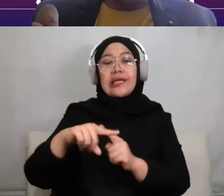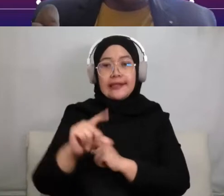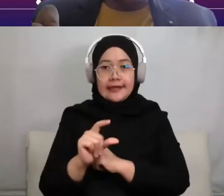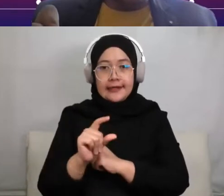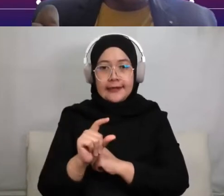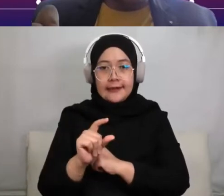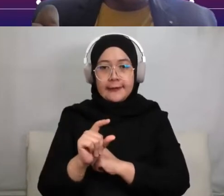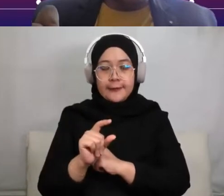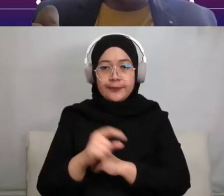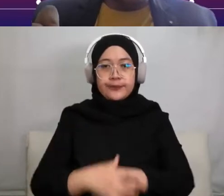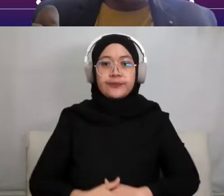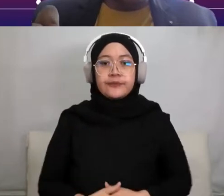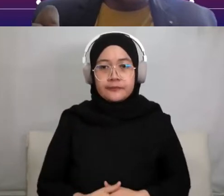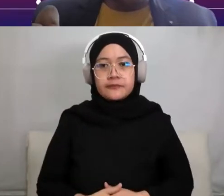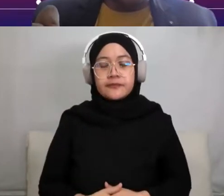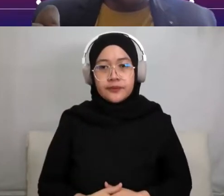which is